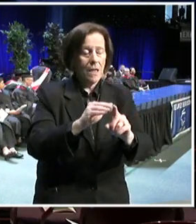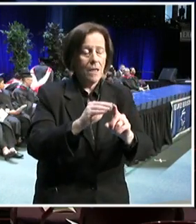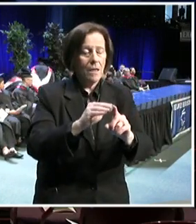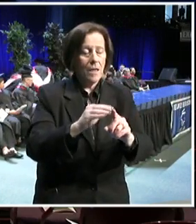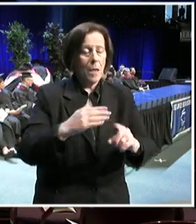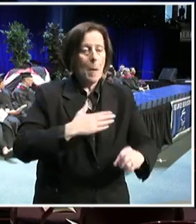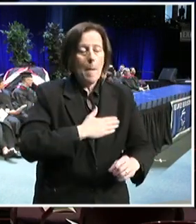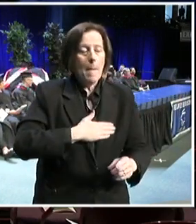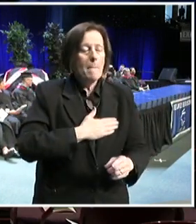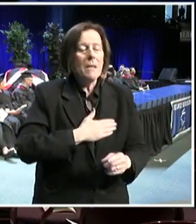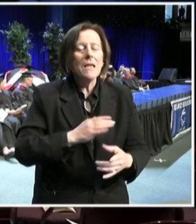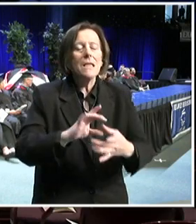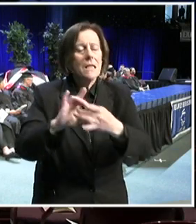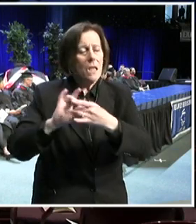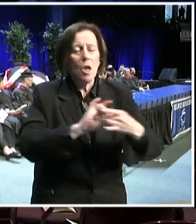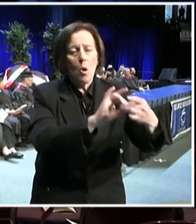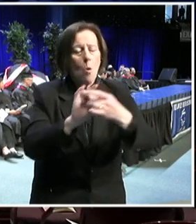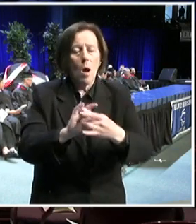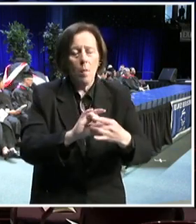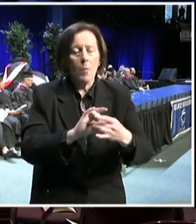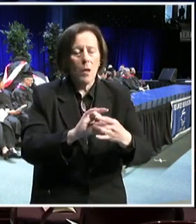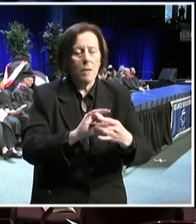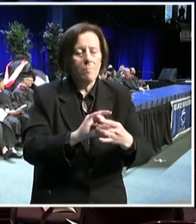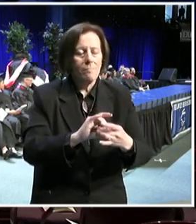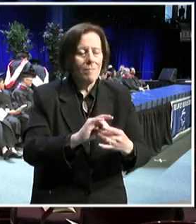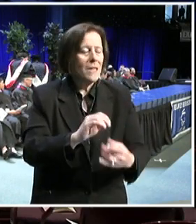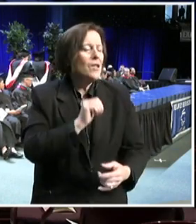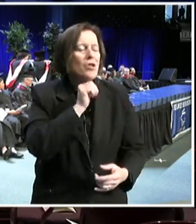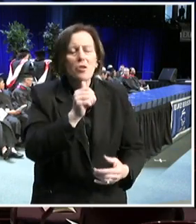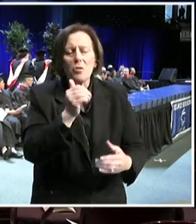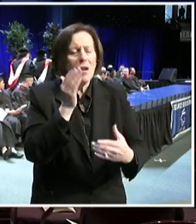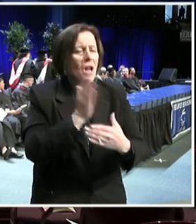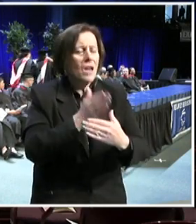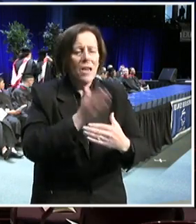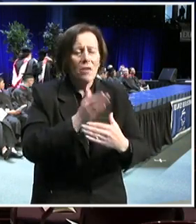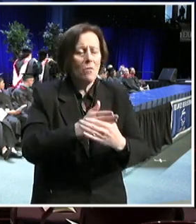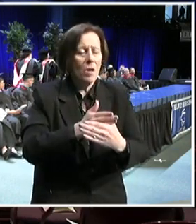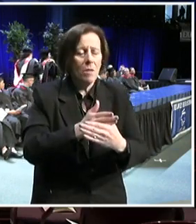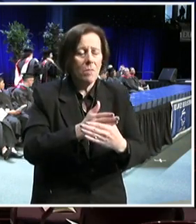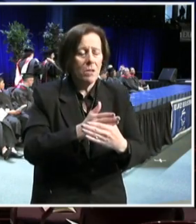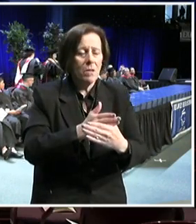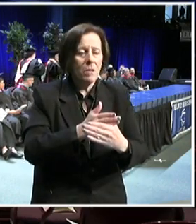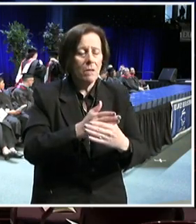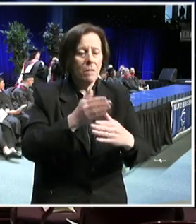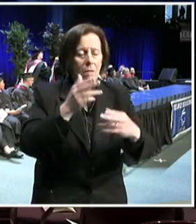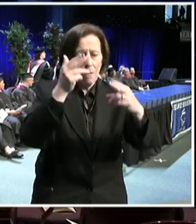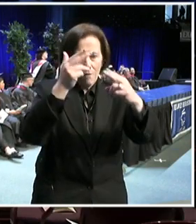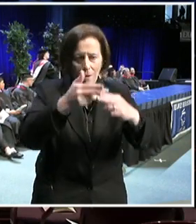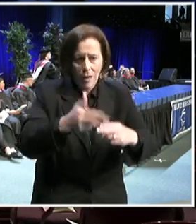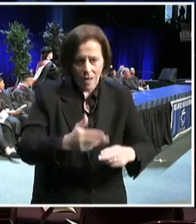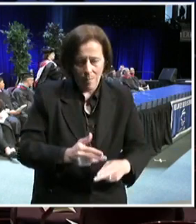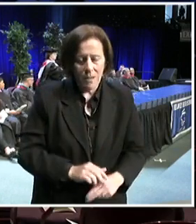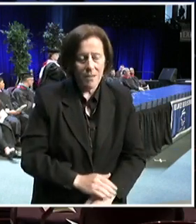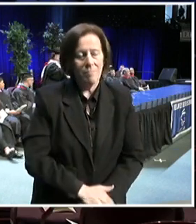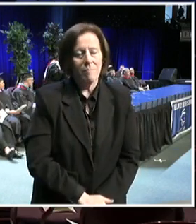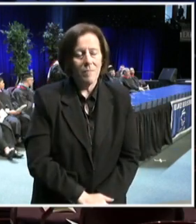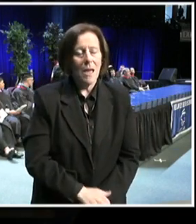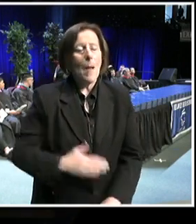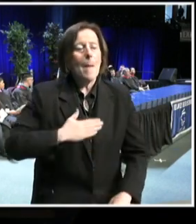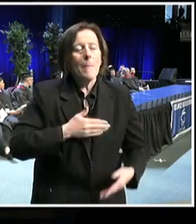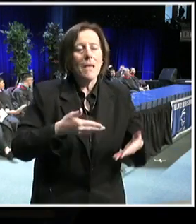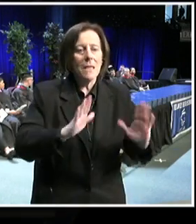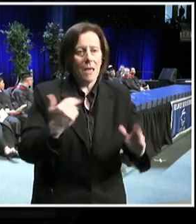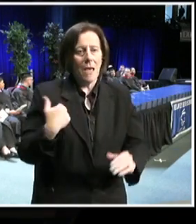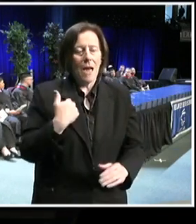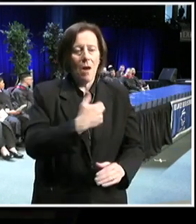we need to have your full cooperation in refraining from any disruption during this portion of the ceremony. Please allow us